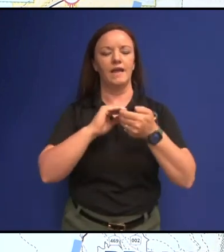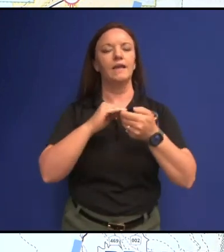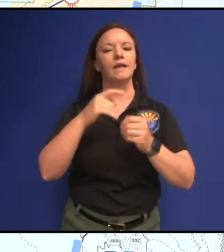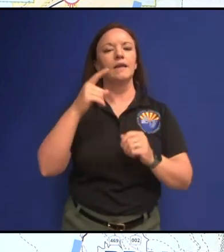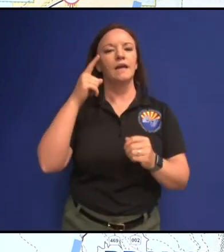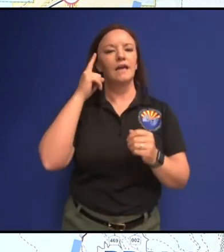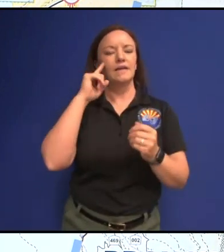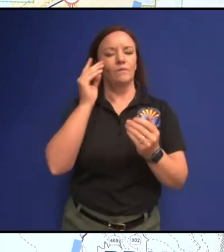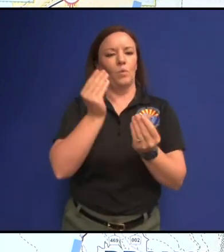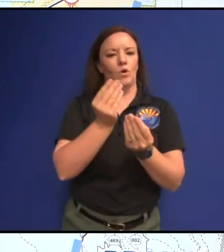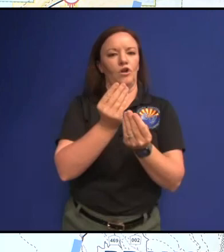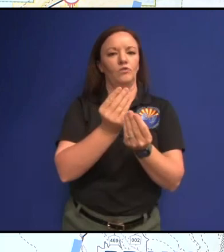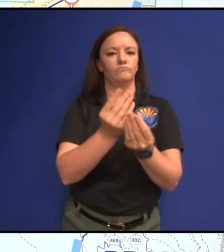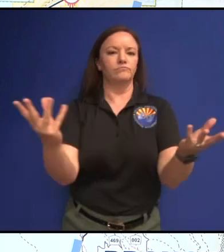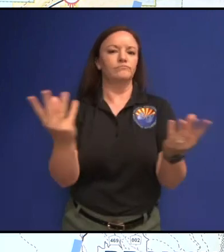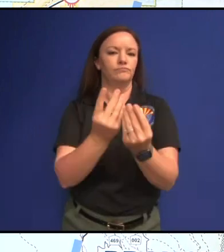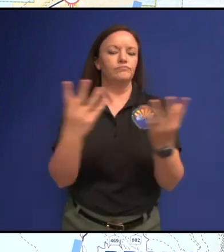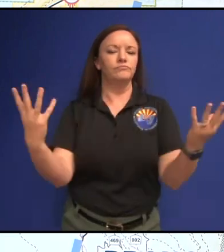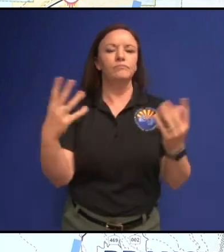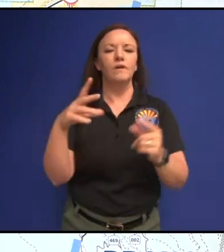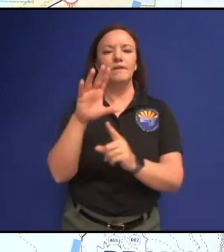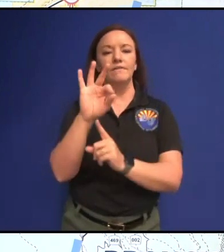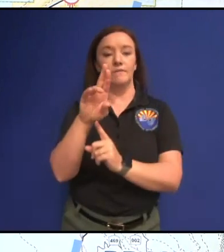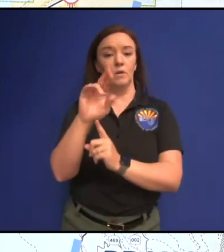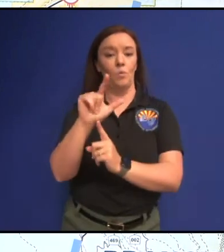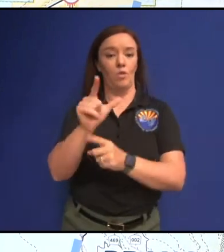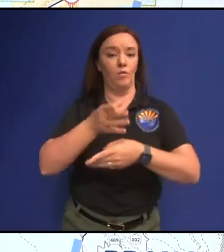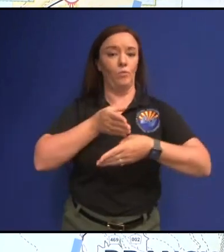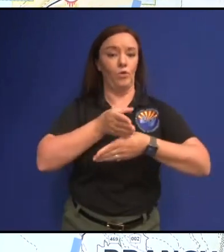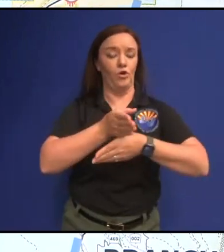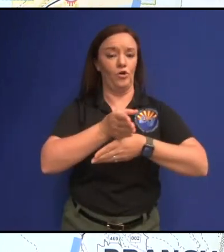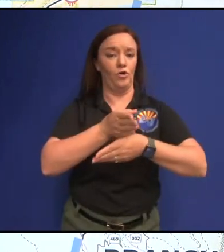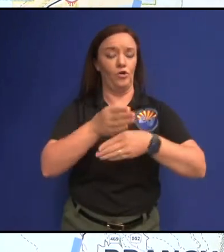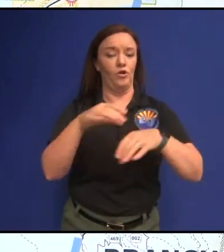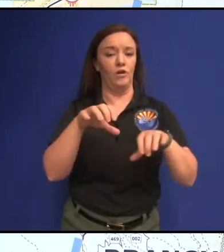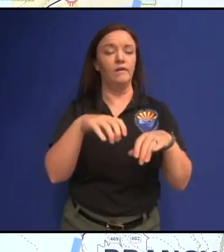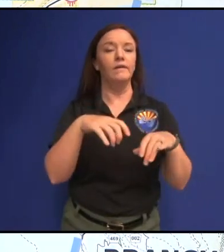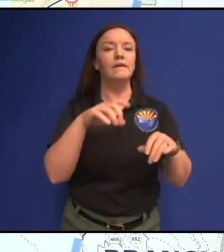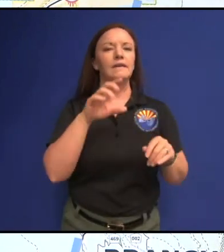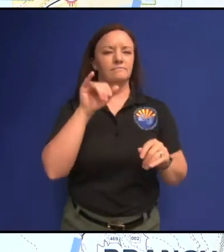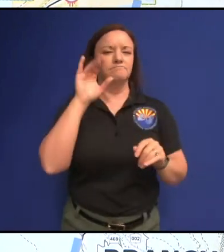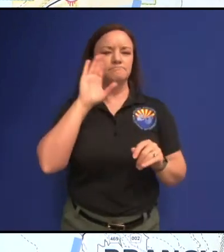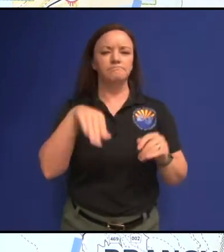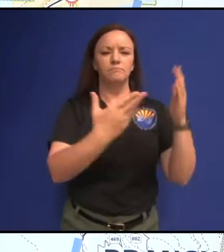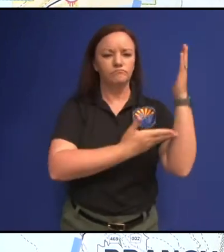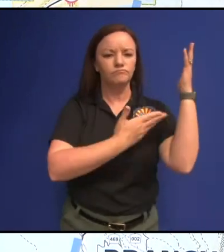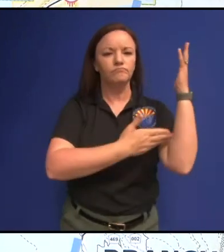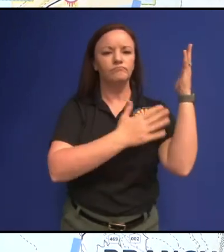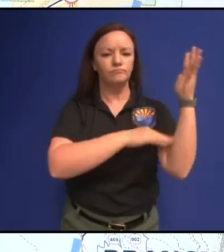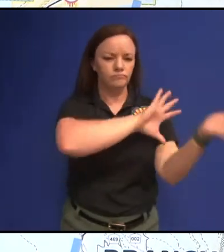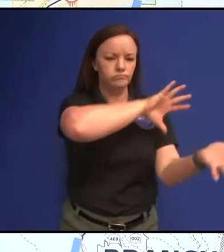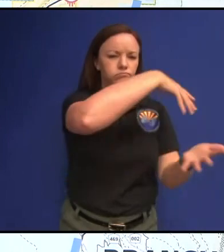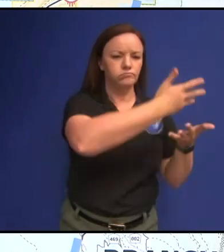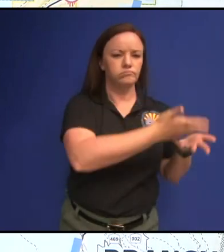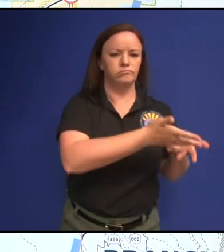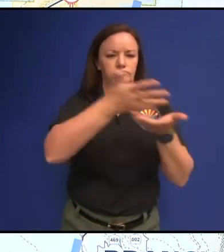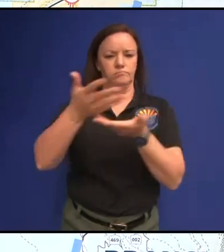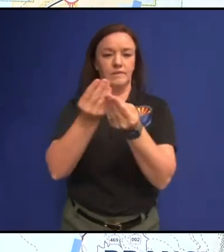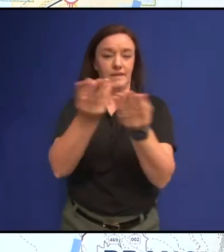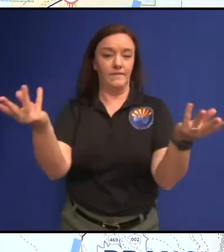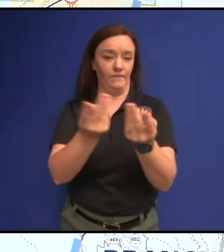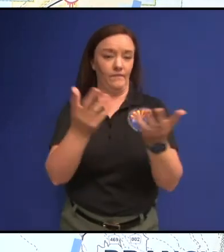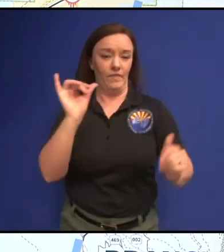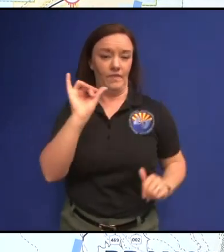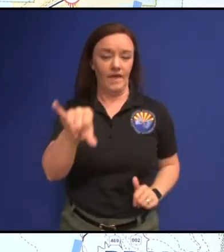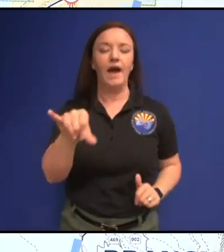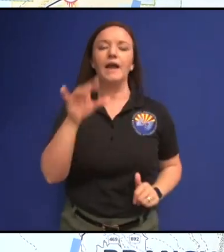delivery of the fuel wood that's being removed from the indirect lines, and I'll talk about that more in a minute. But I just want to say